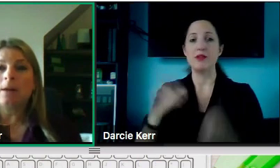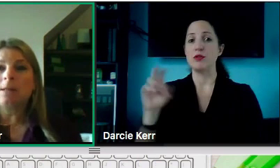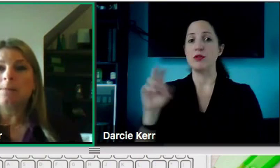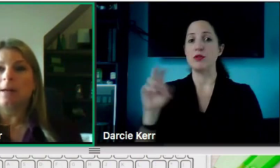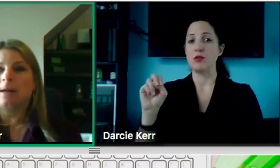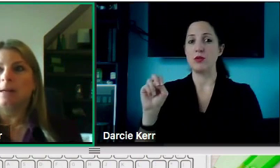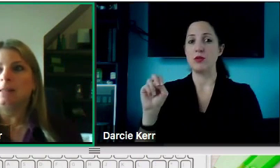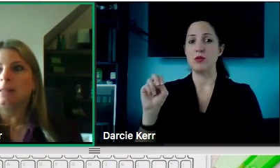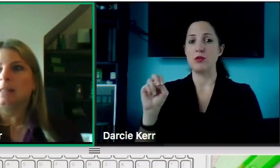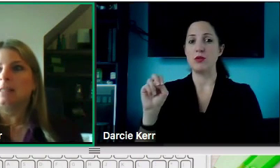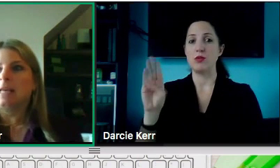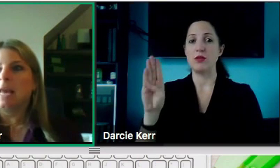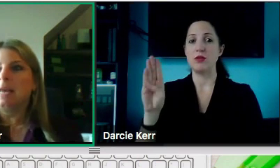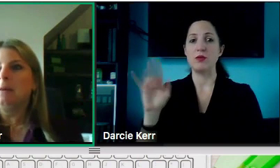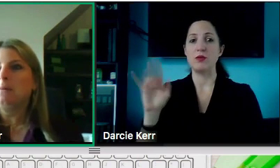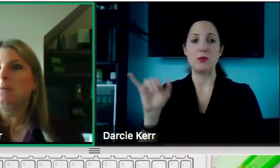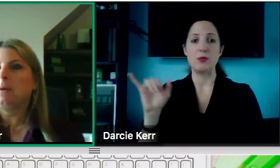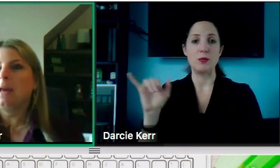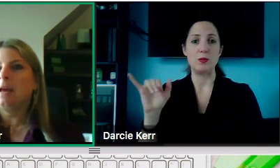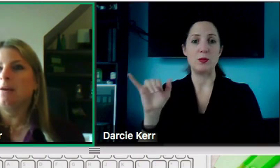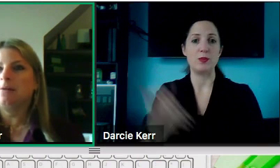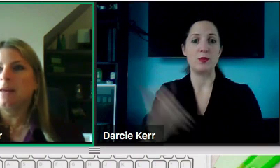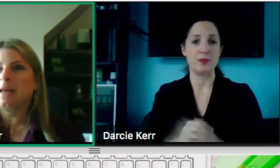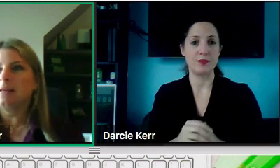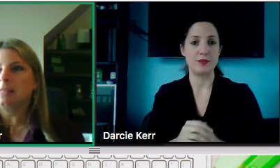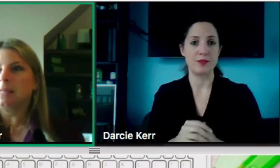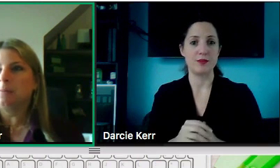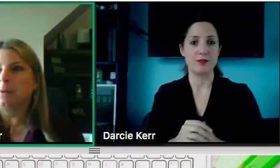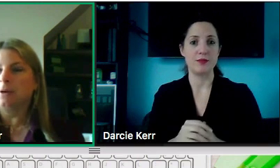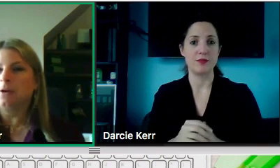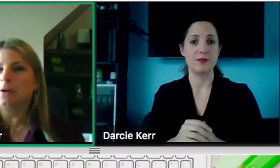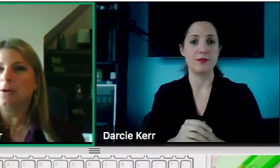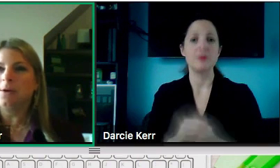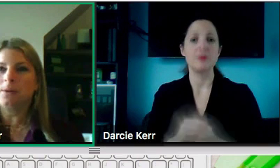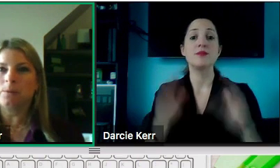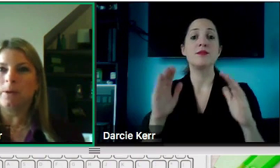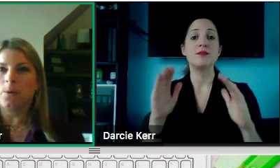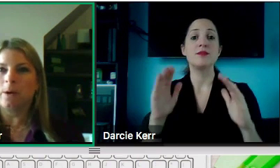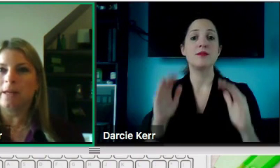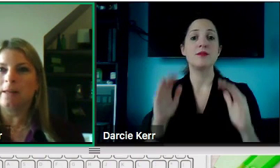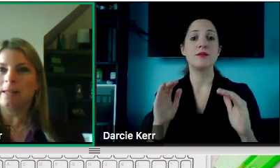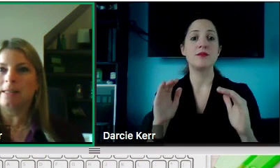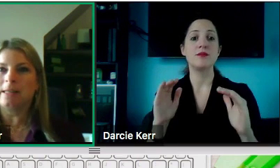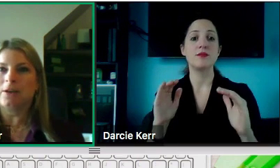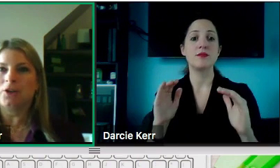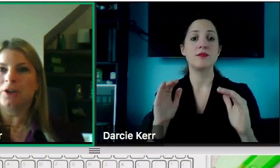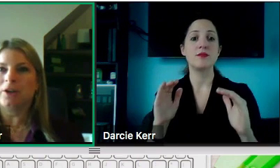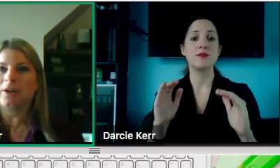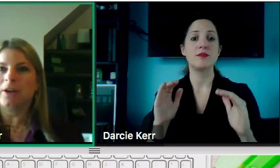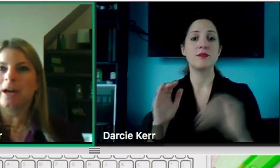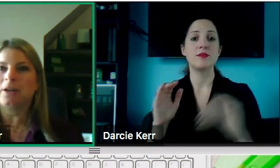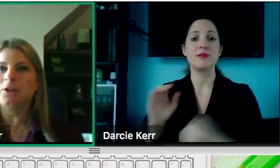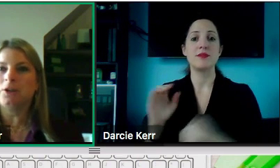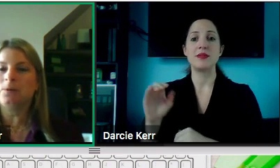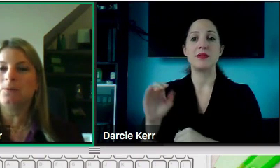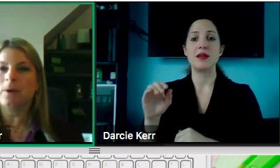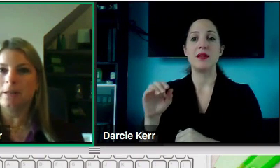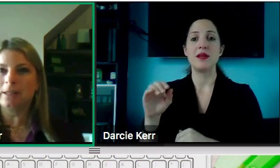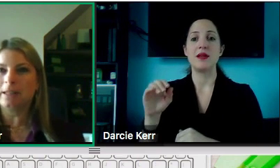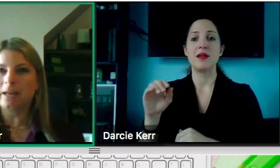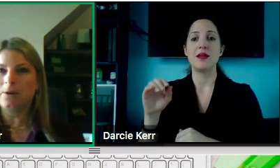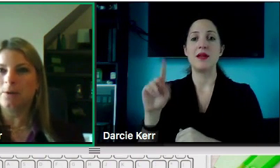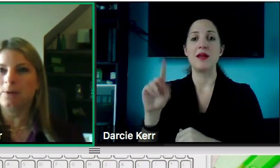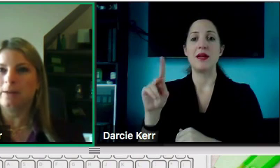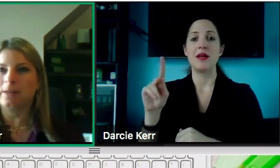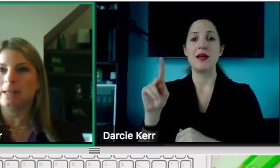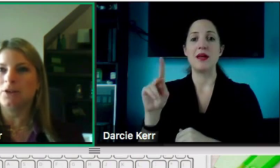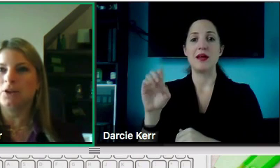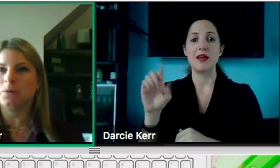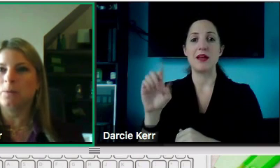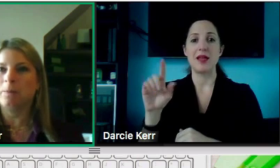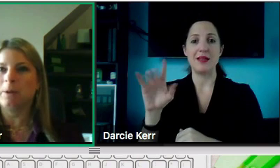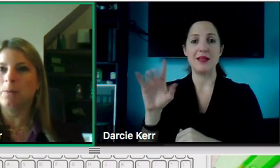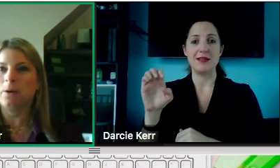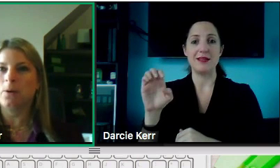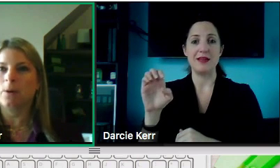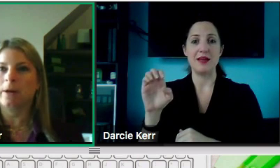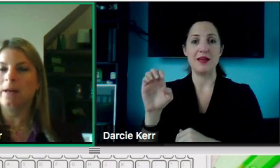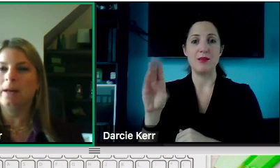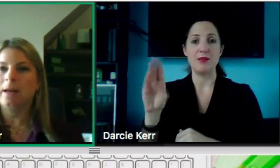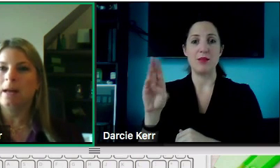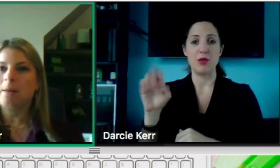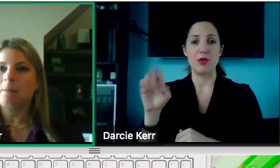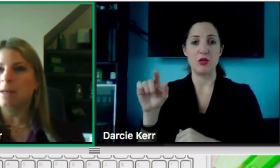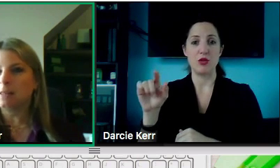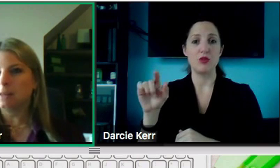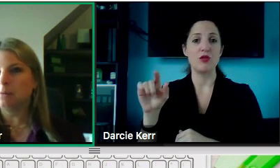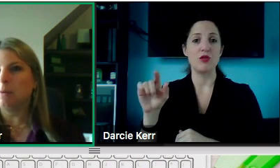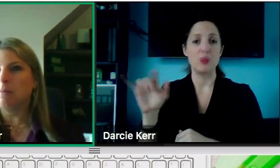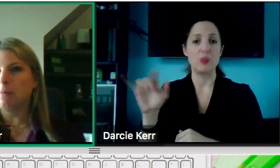Now, also with us today, we have Kelsey Berg, who's recording this session. I do want to let you know that the session will be